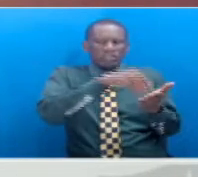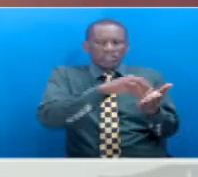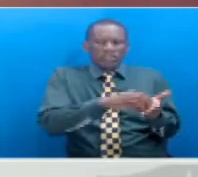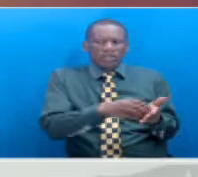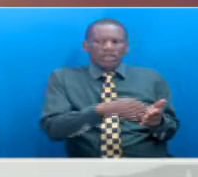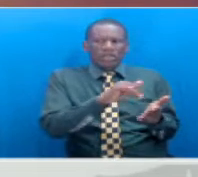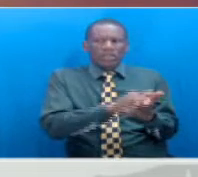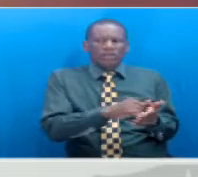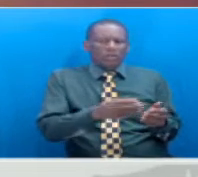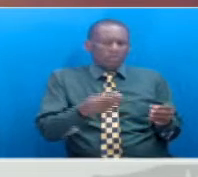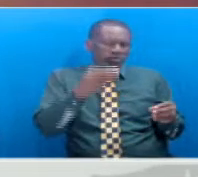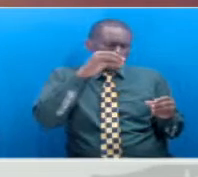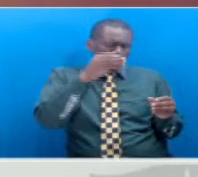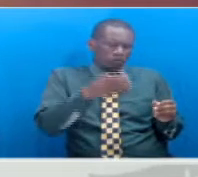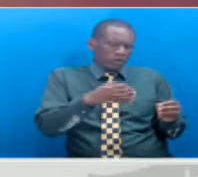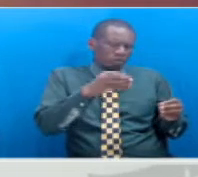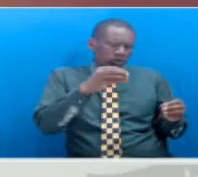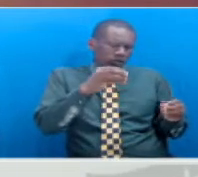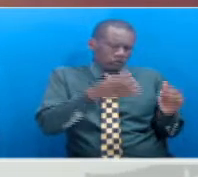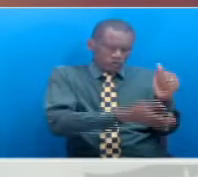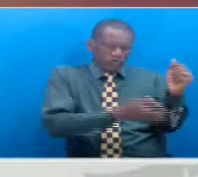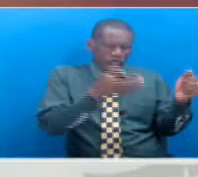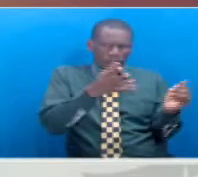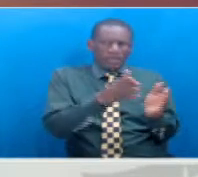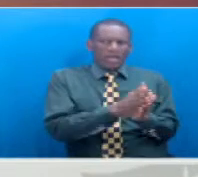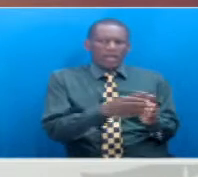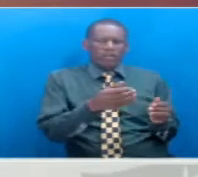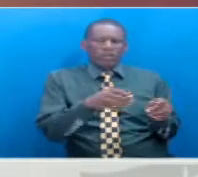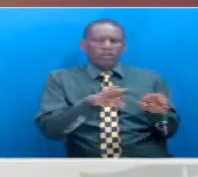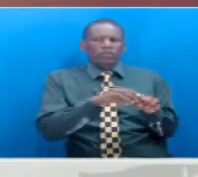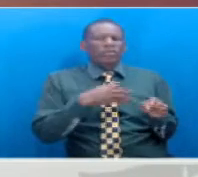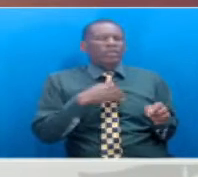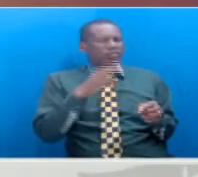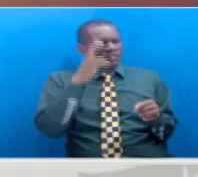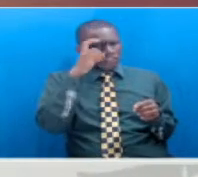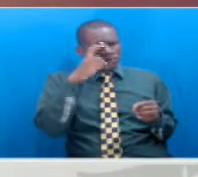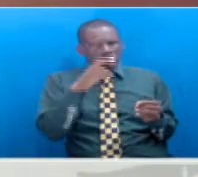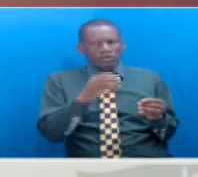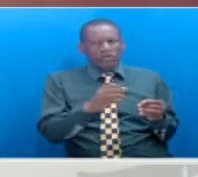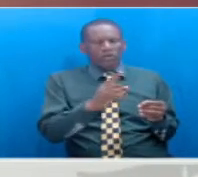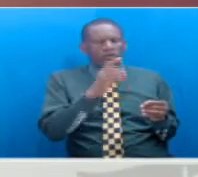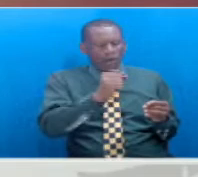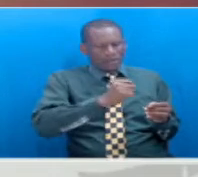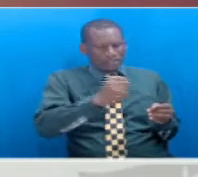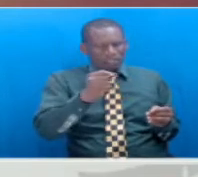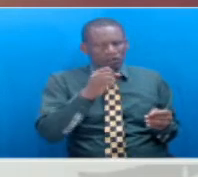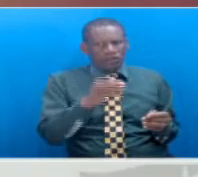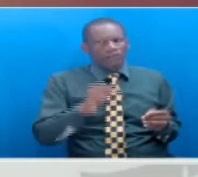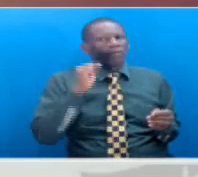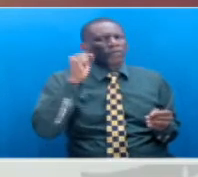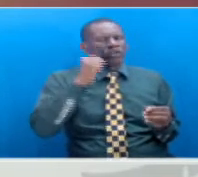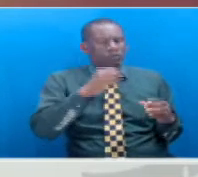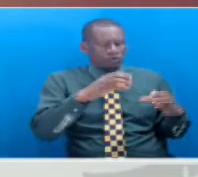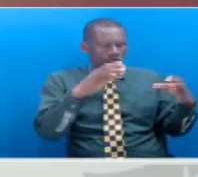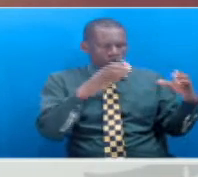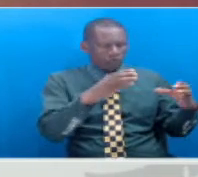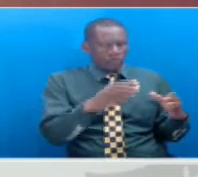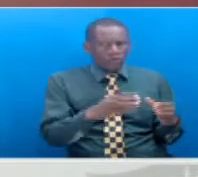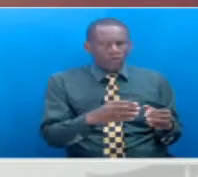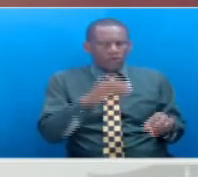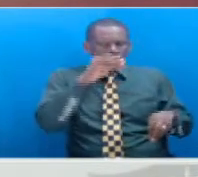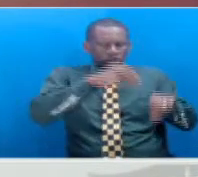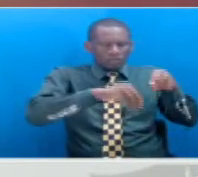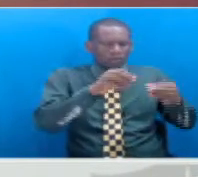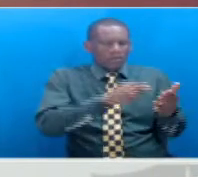going to be stuffed. There were also allegations linking one side of the political divide to the